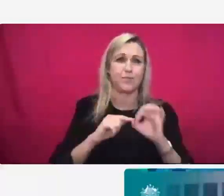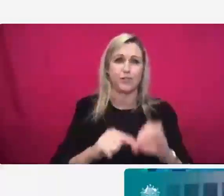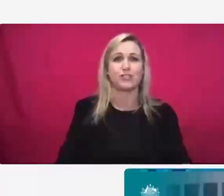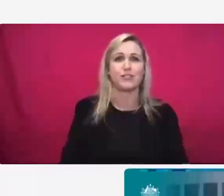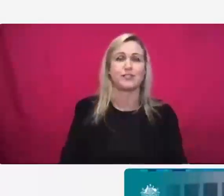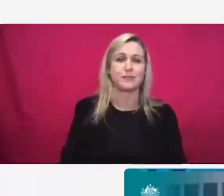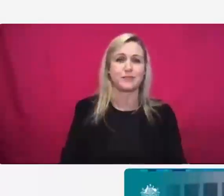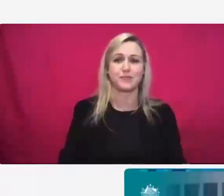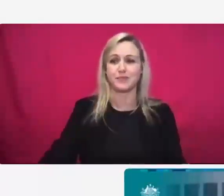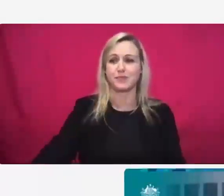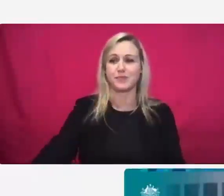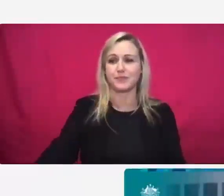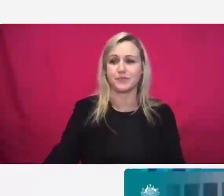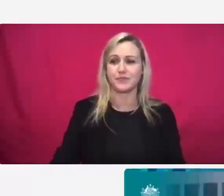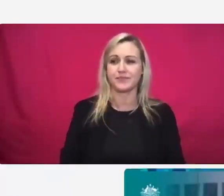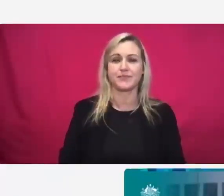So where are we?